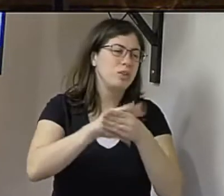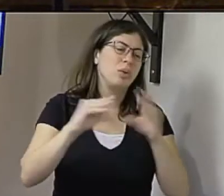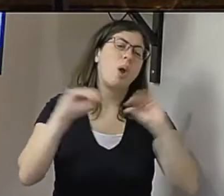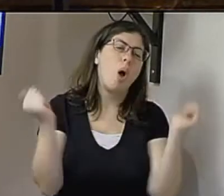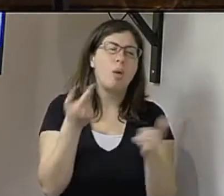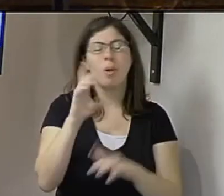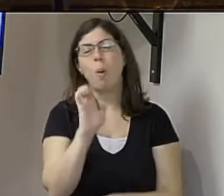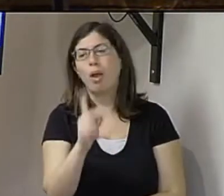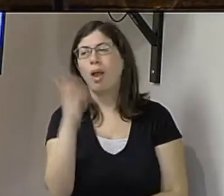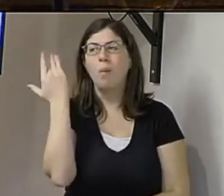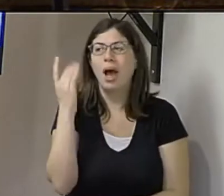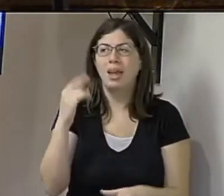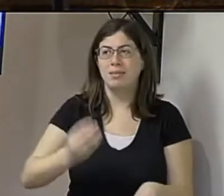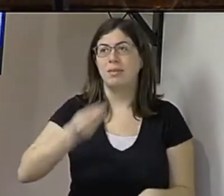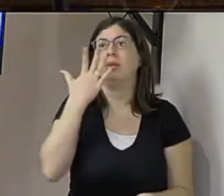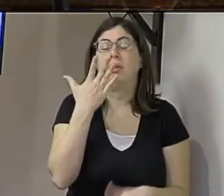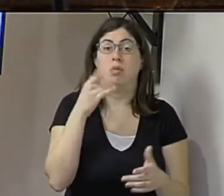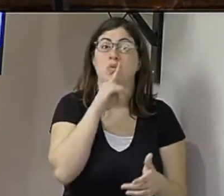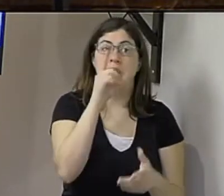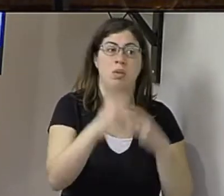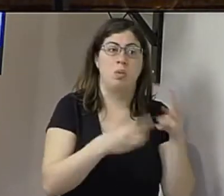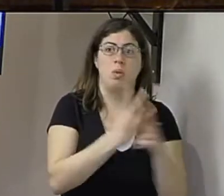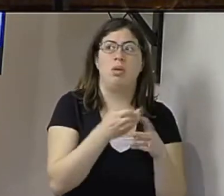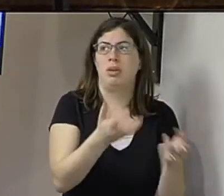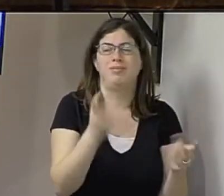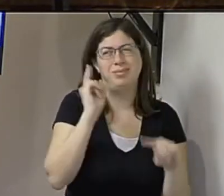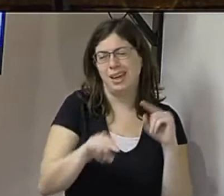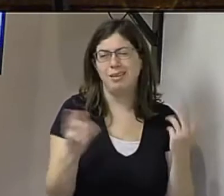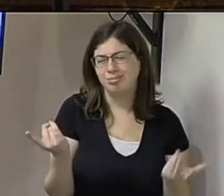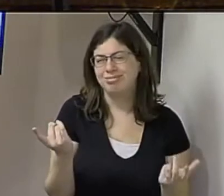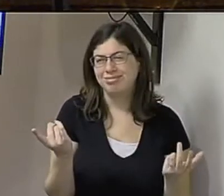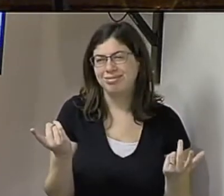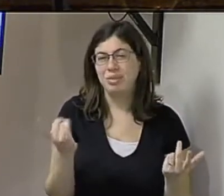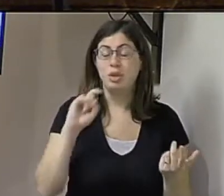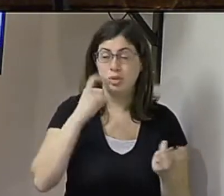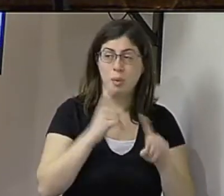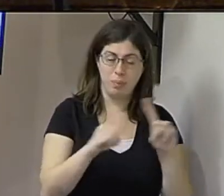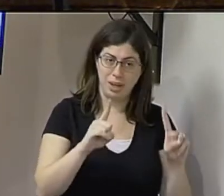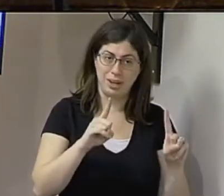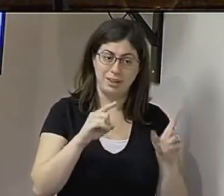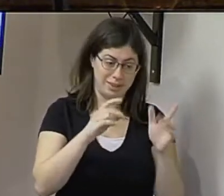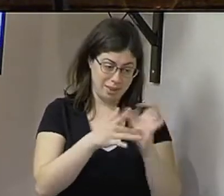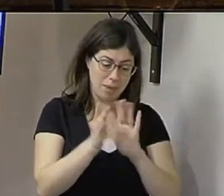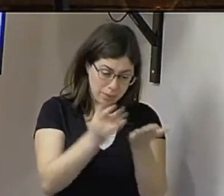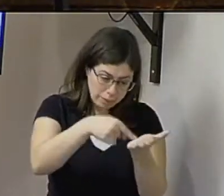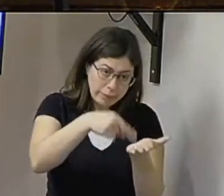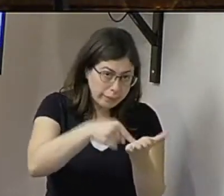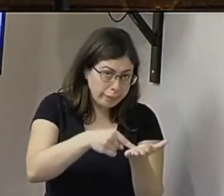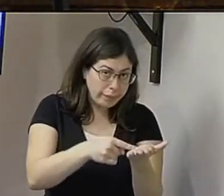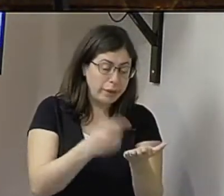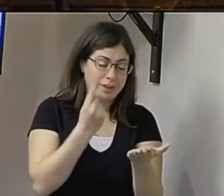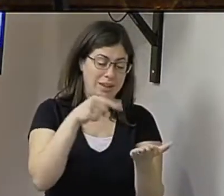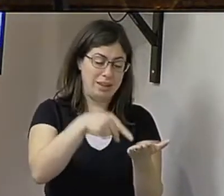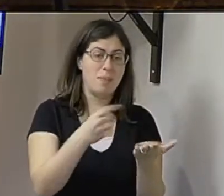be okay because you really can't face the reality of the world. I mean, that's cool, but if you actually read the Bible, you realize